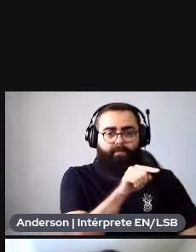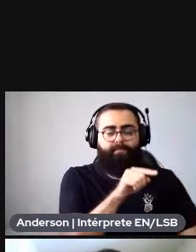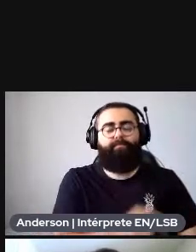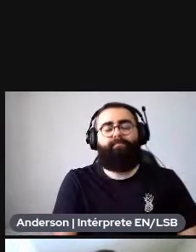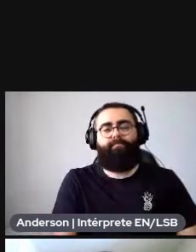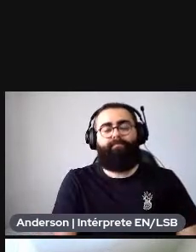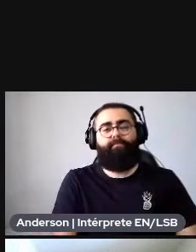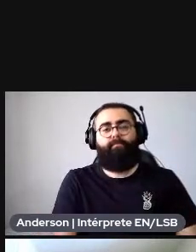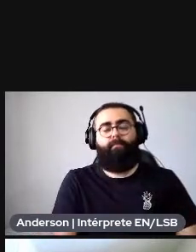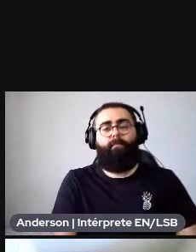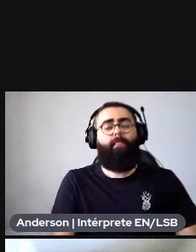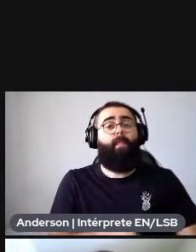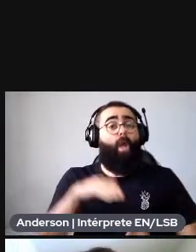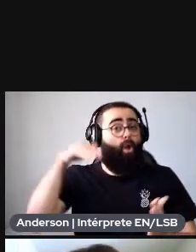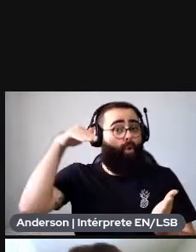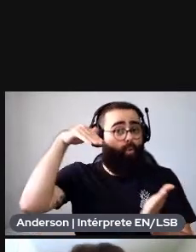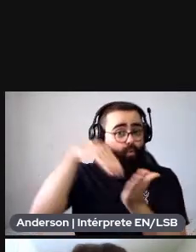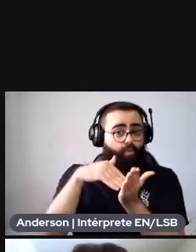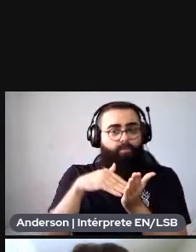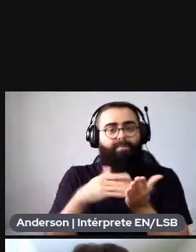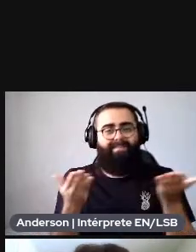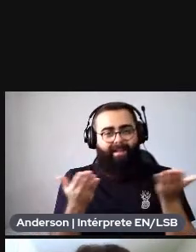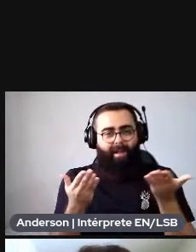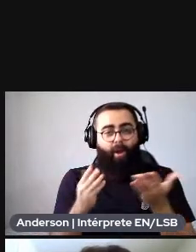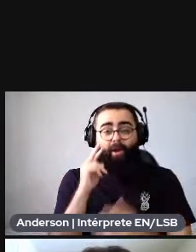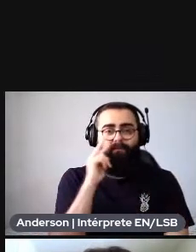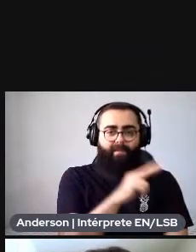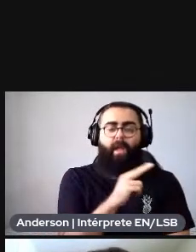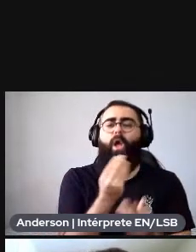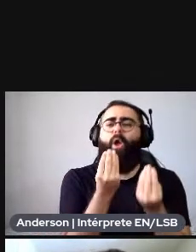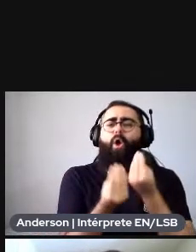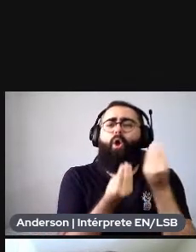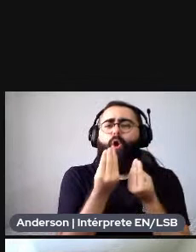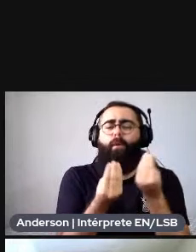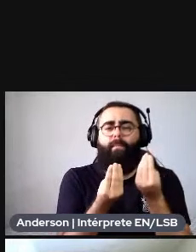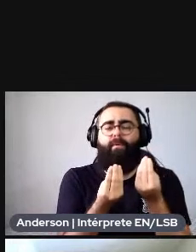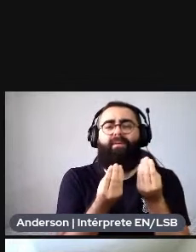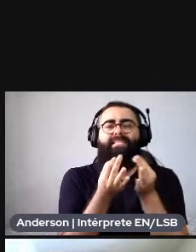Finally, let's look at a reverse pseudocleft.